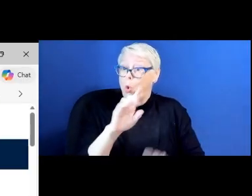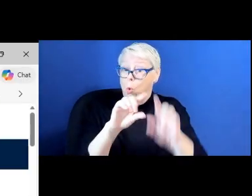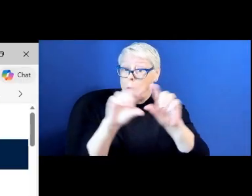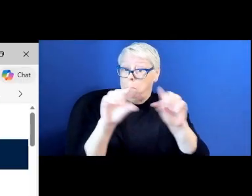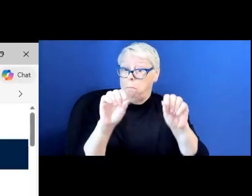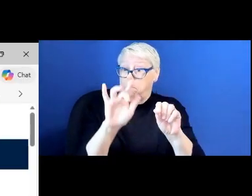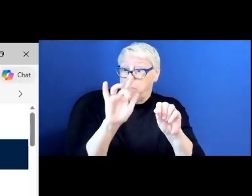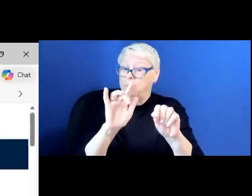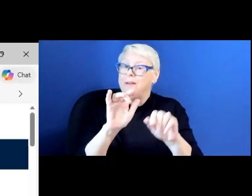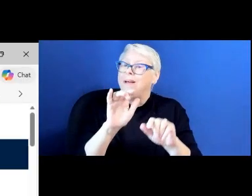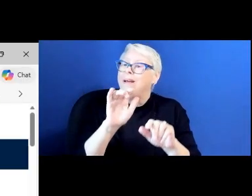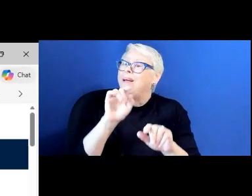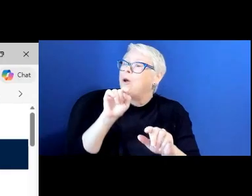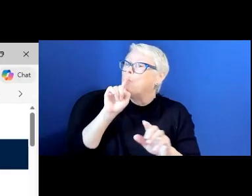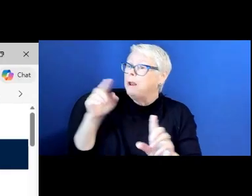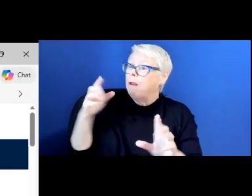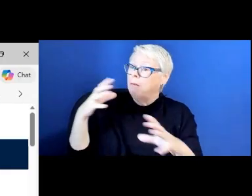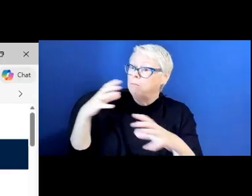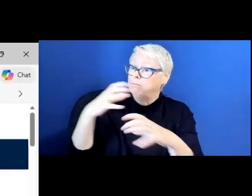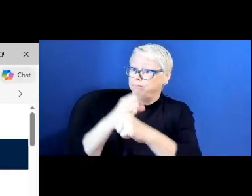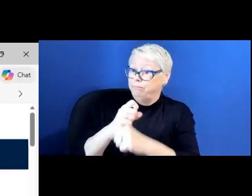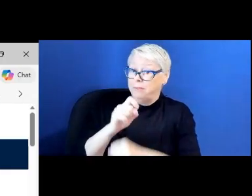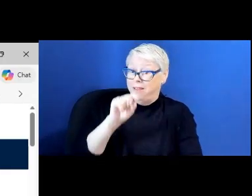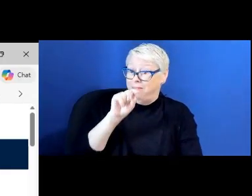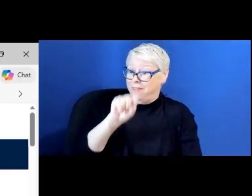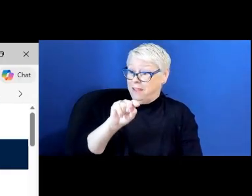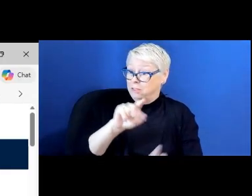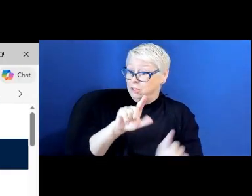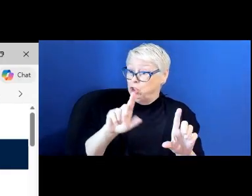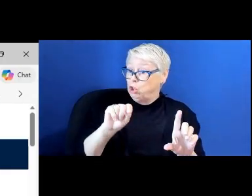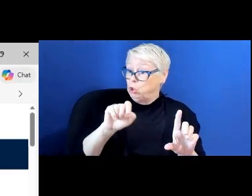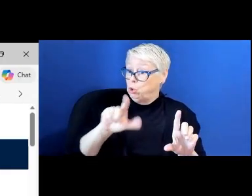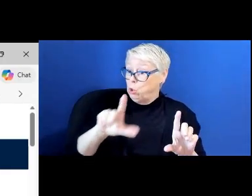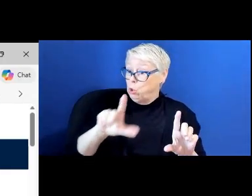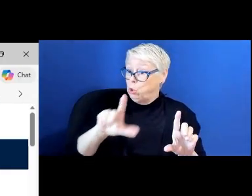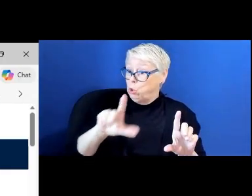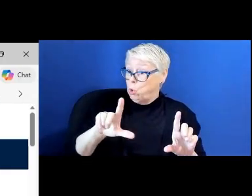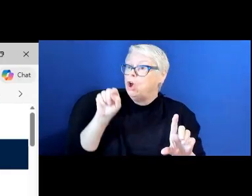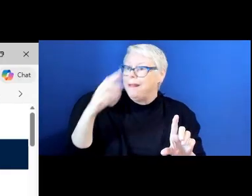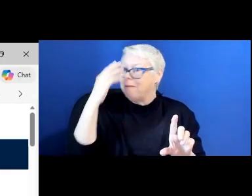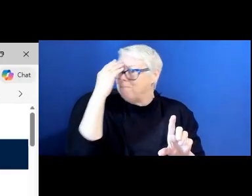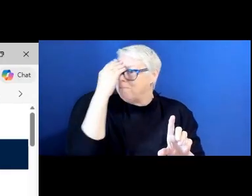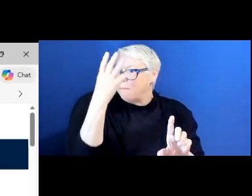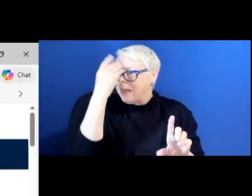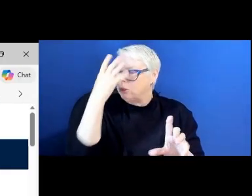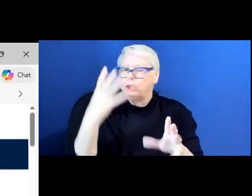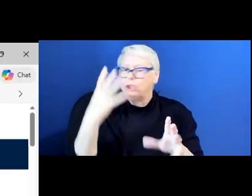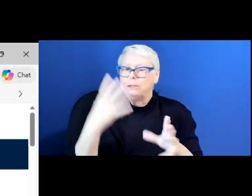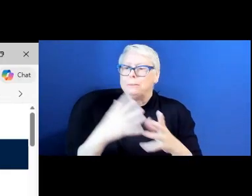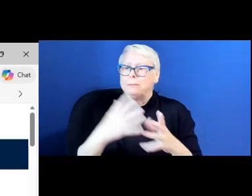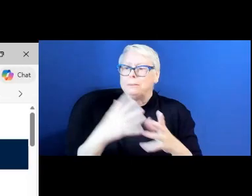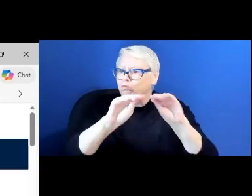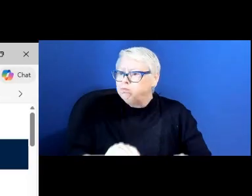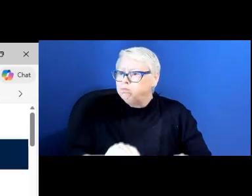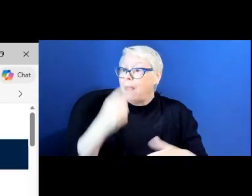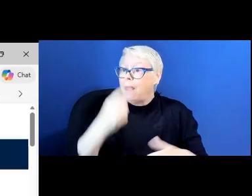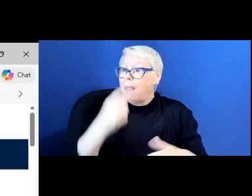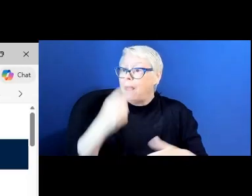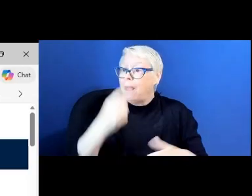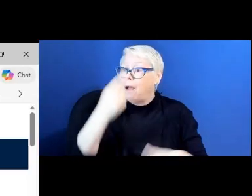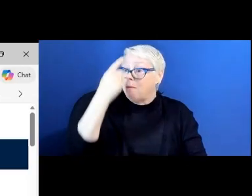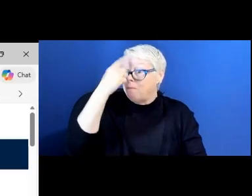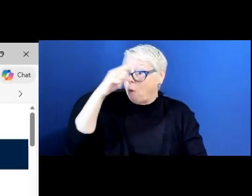this tool gives you opportunity to fill in as much information as possible to